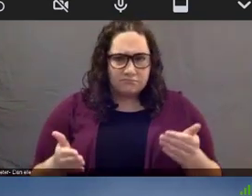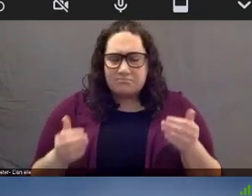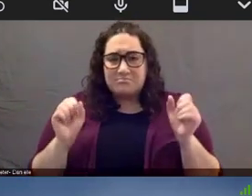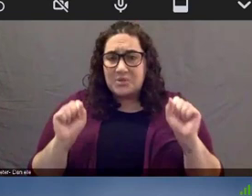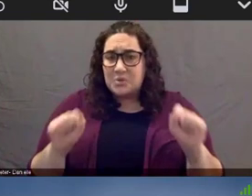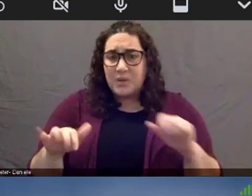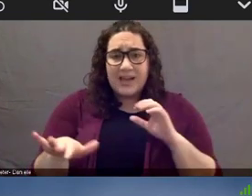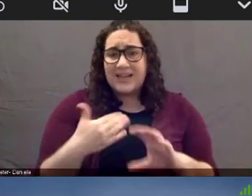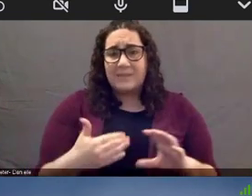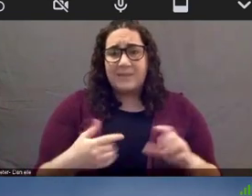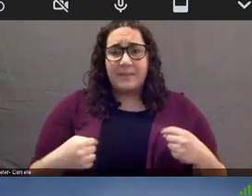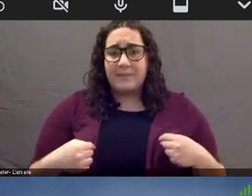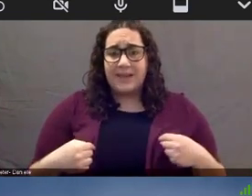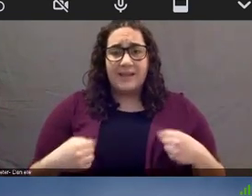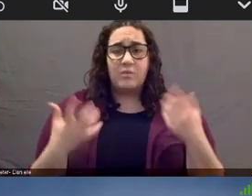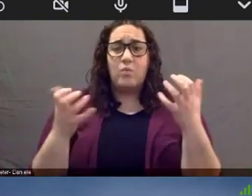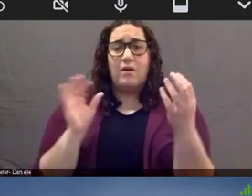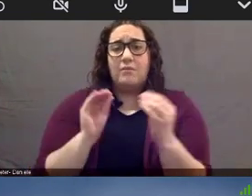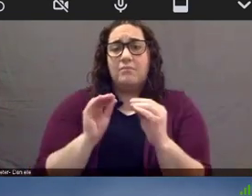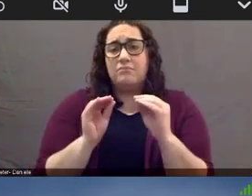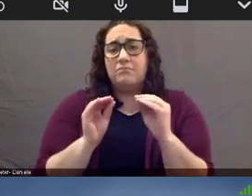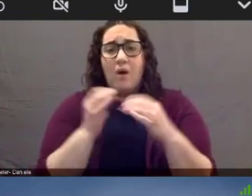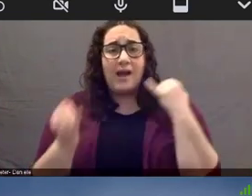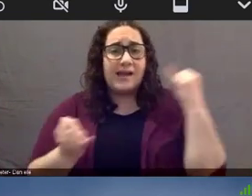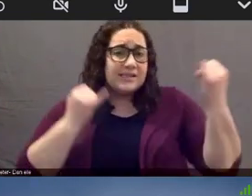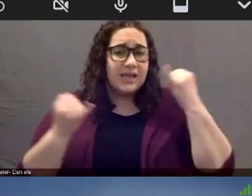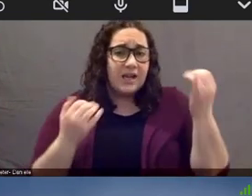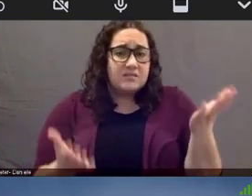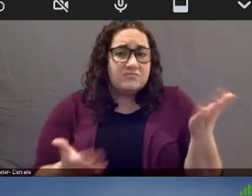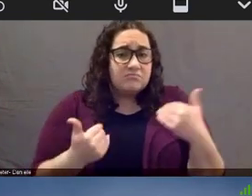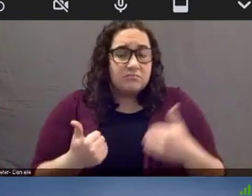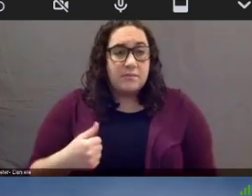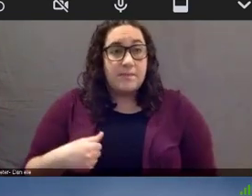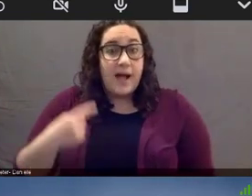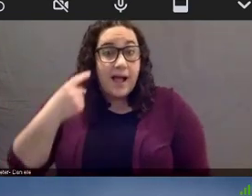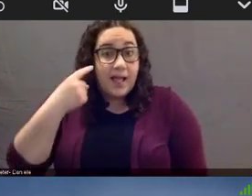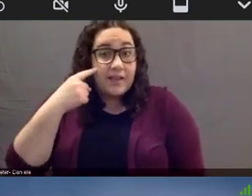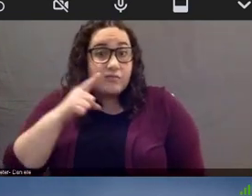things that you'd like to. I think looking over the exams would be helpful, so that's nice.